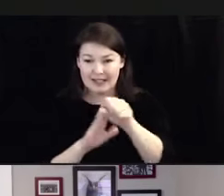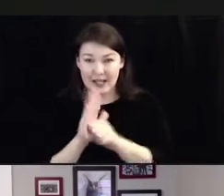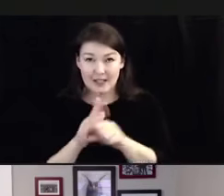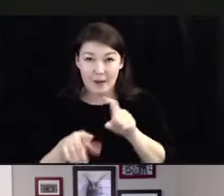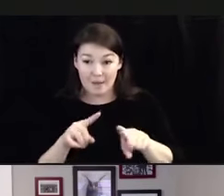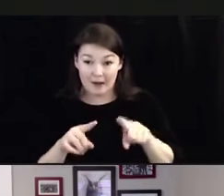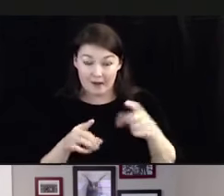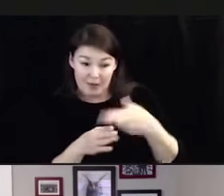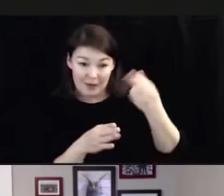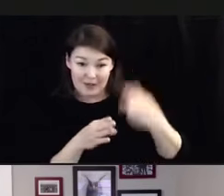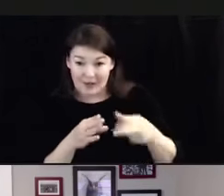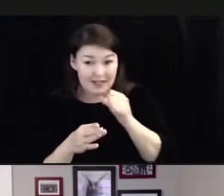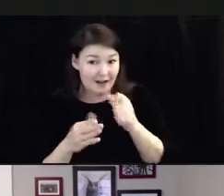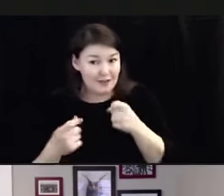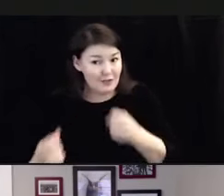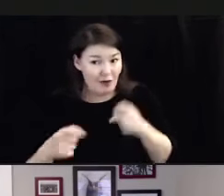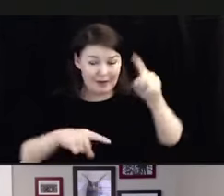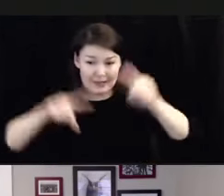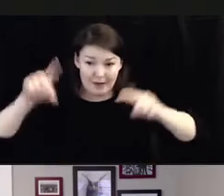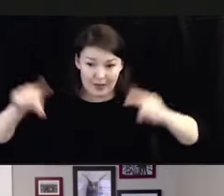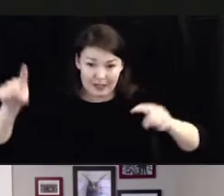masks in New Mexico, no masks in